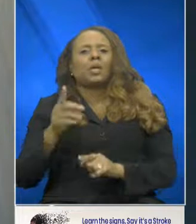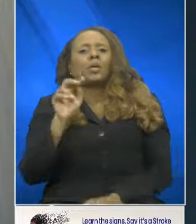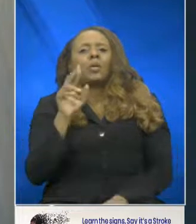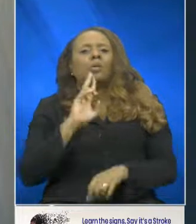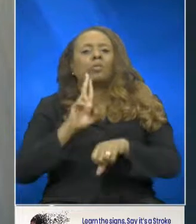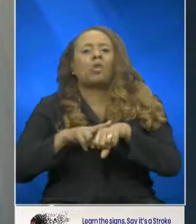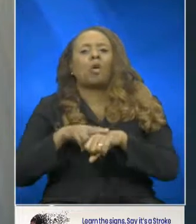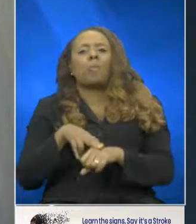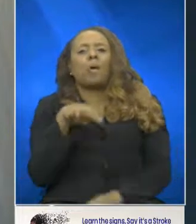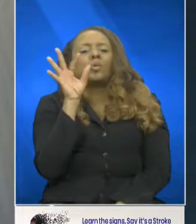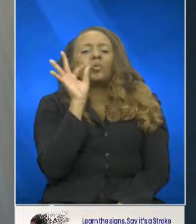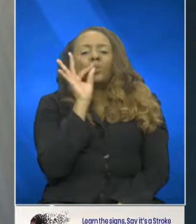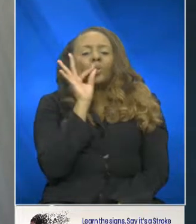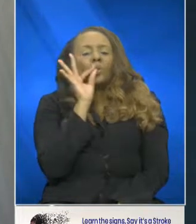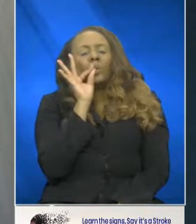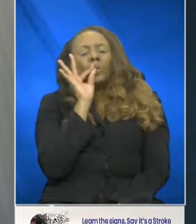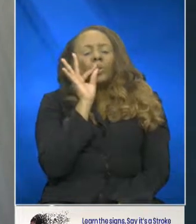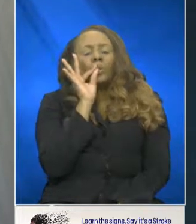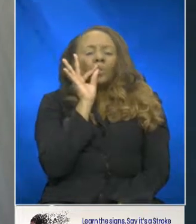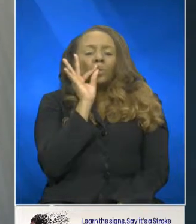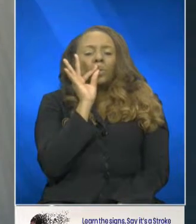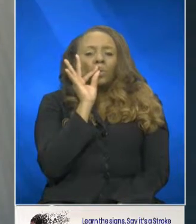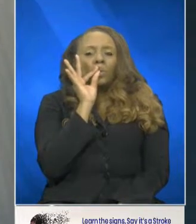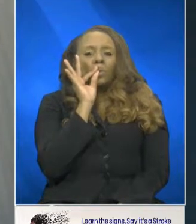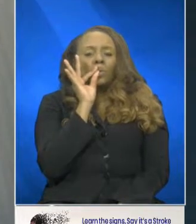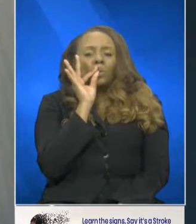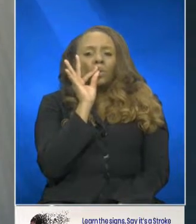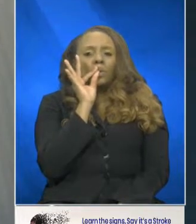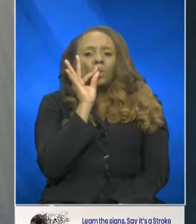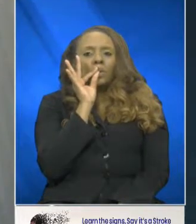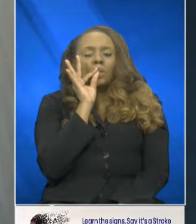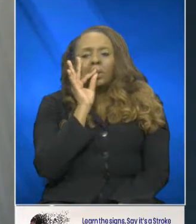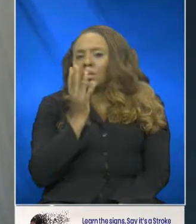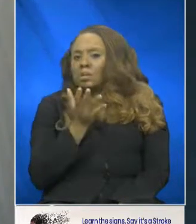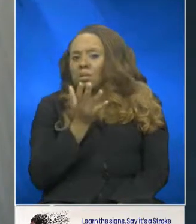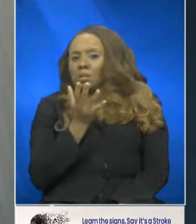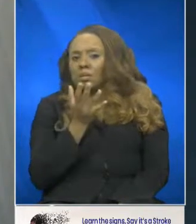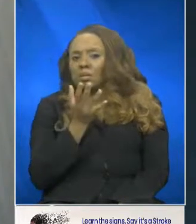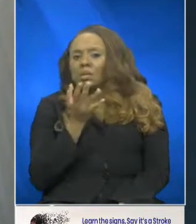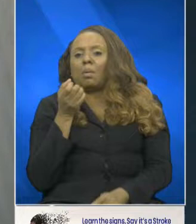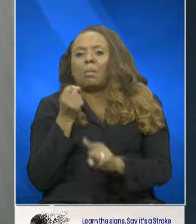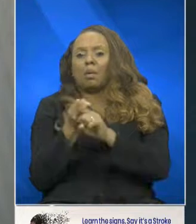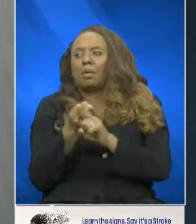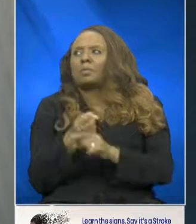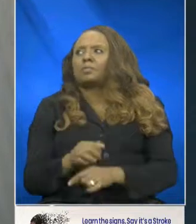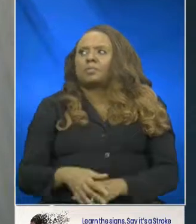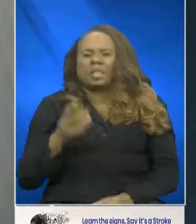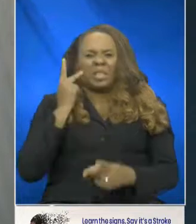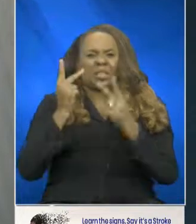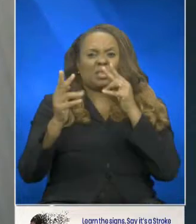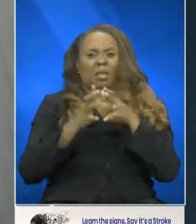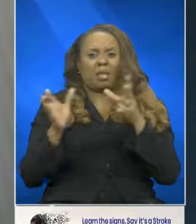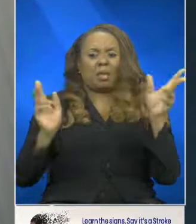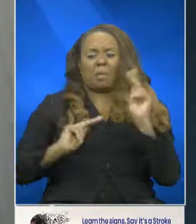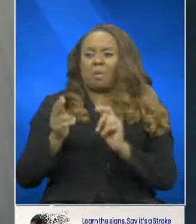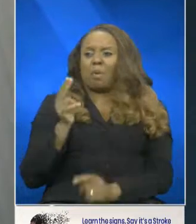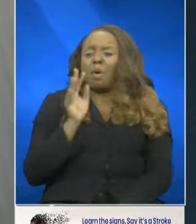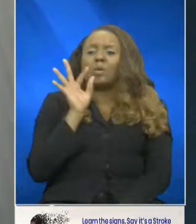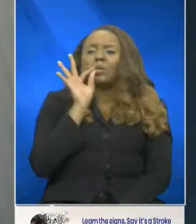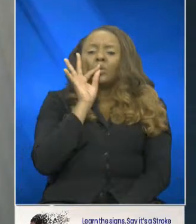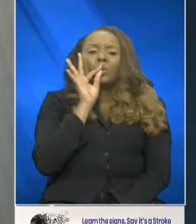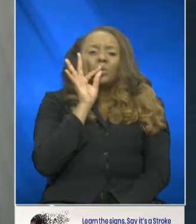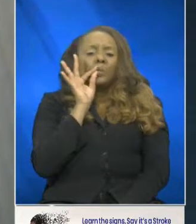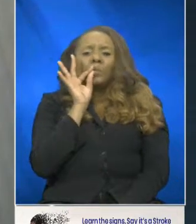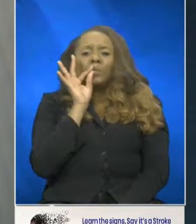little less than cigarette smoke by 1.5 times. But a lot of the marijuana users that we see out here that are smoking, they